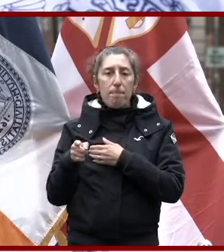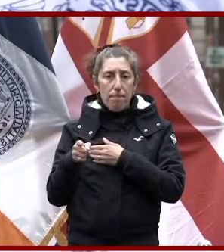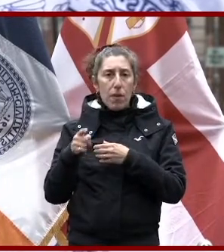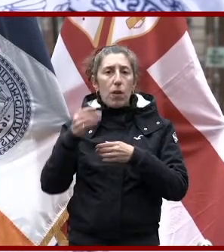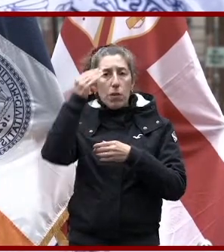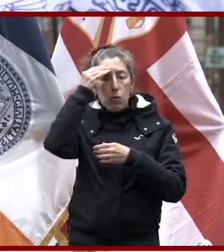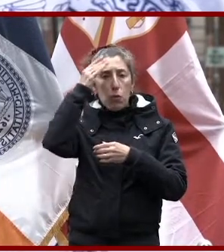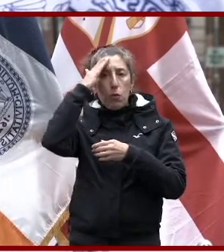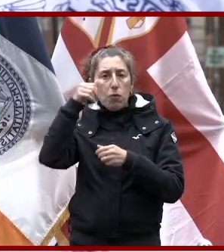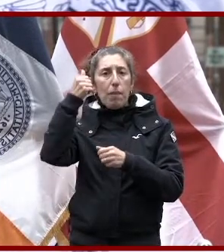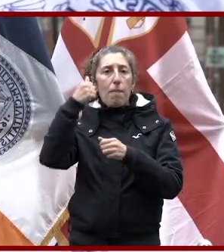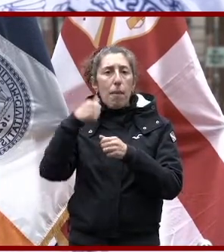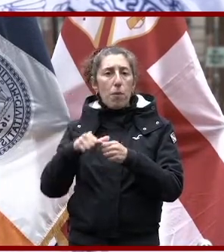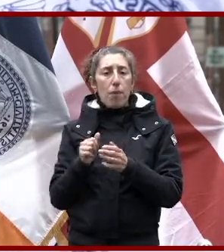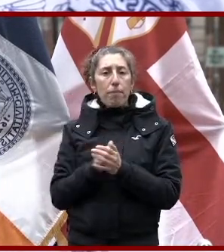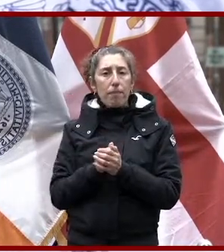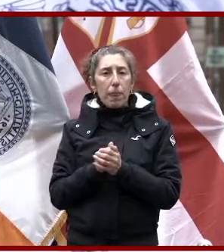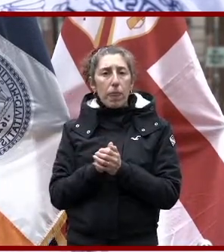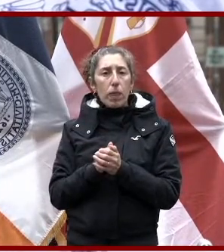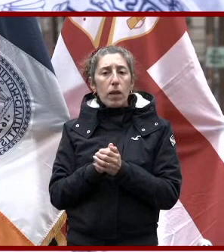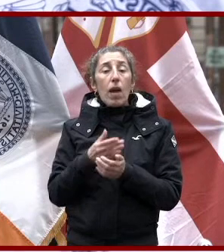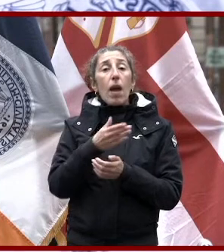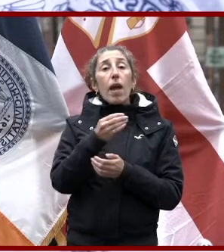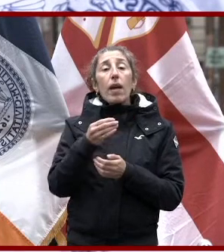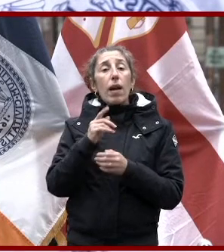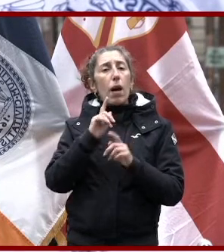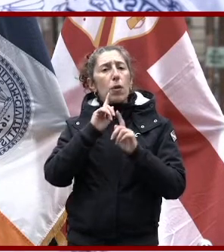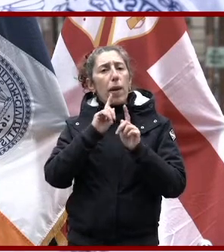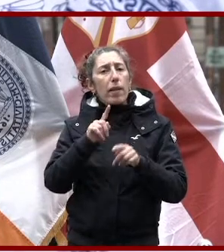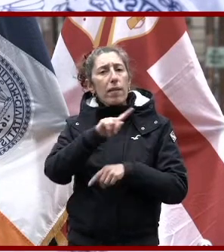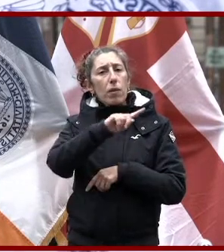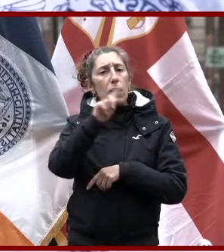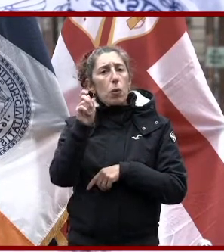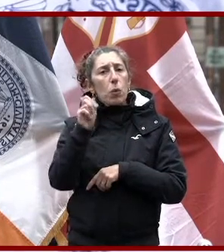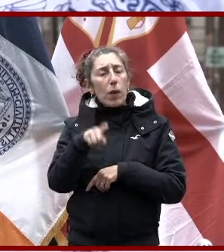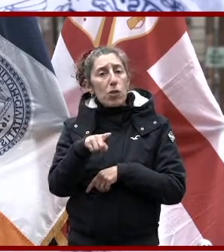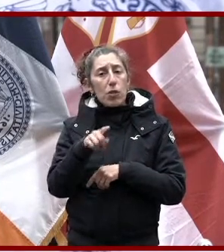this question. Don't just see the building, see the people.